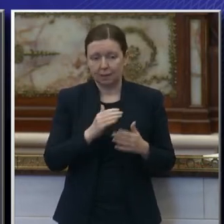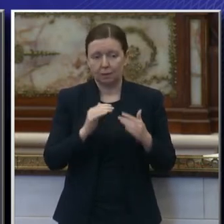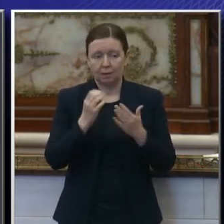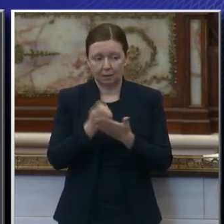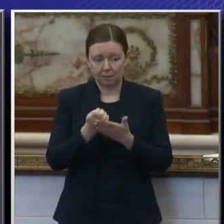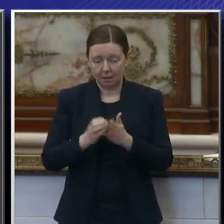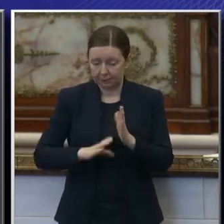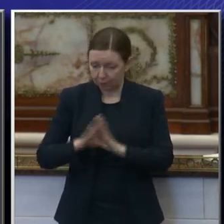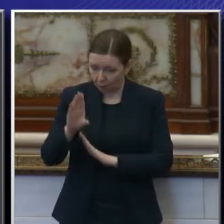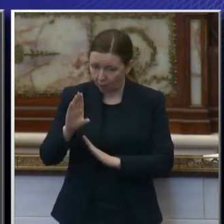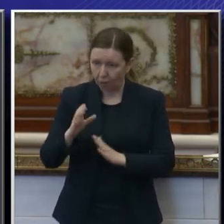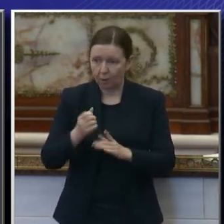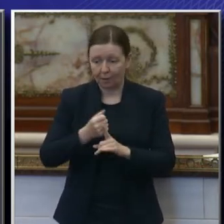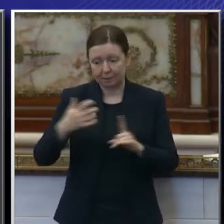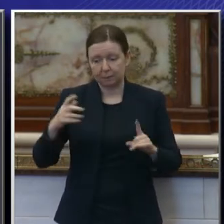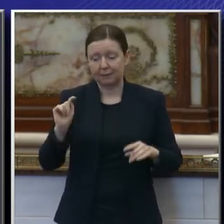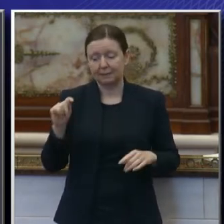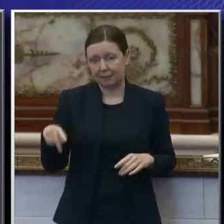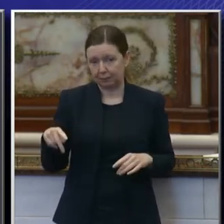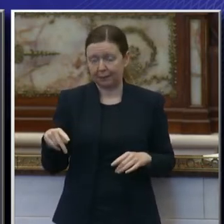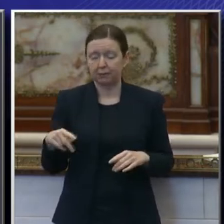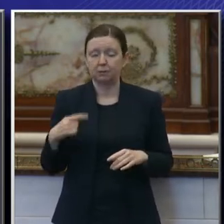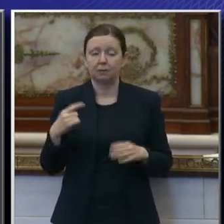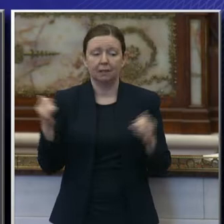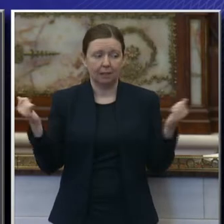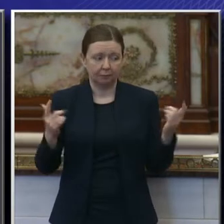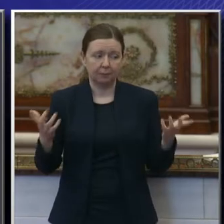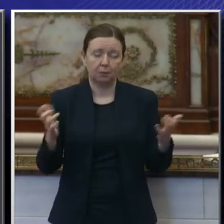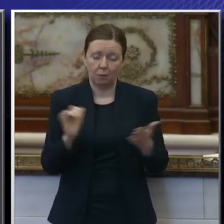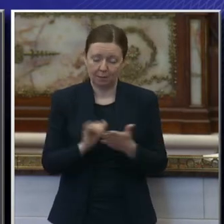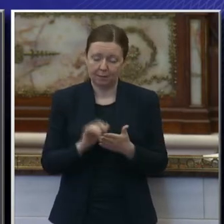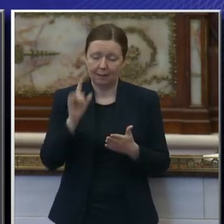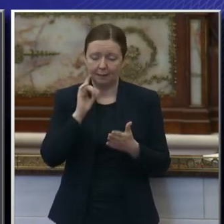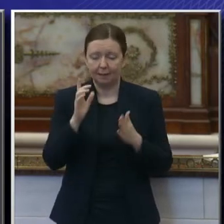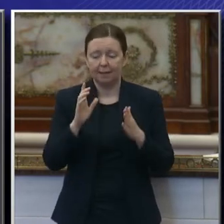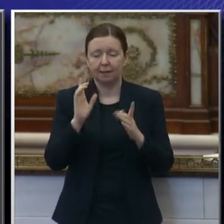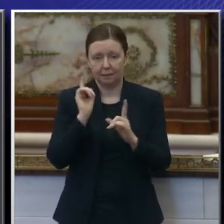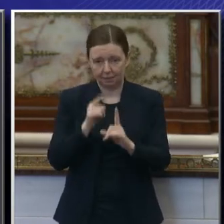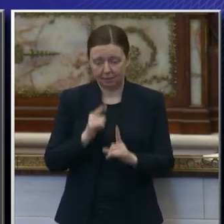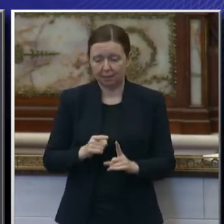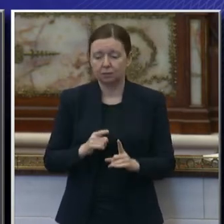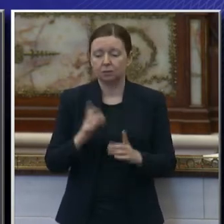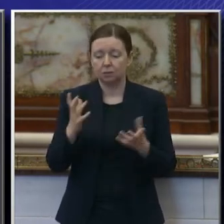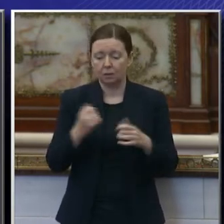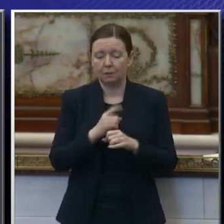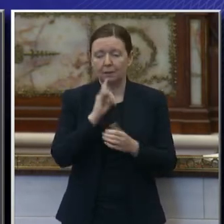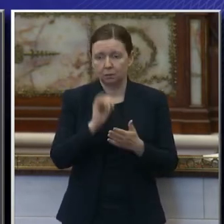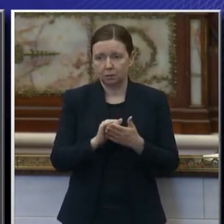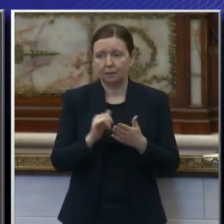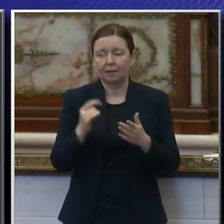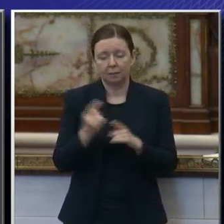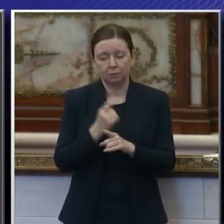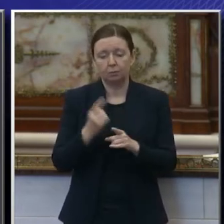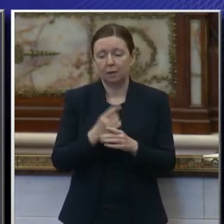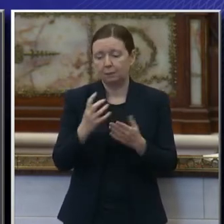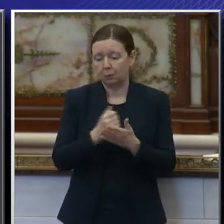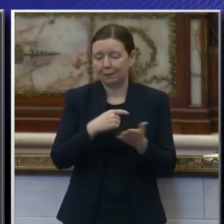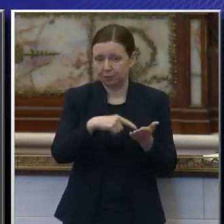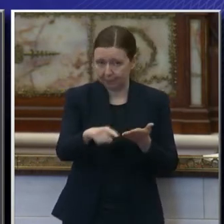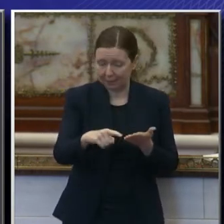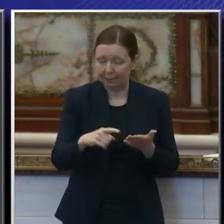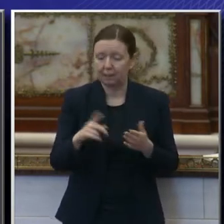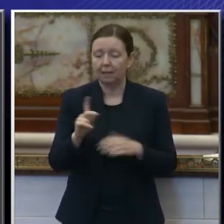grow and expand our tax-paying base. Everyone wants that. I think the overriding factor is we want to make sure proper wages are being paid